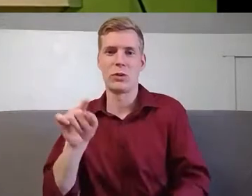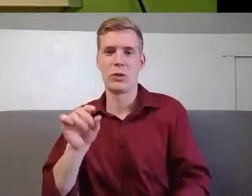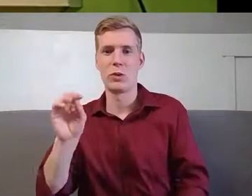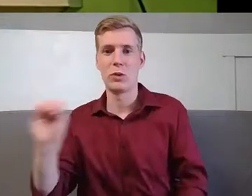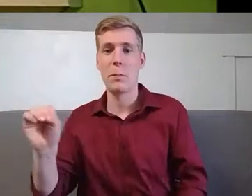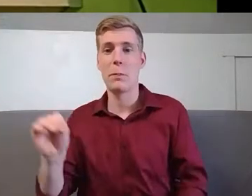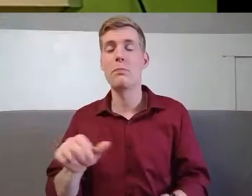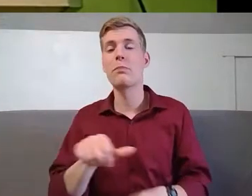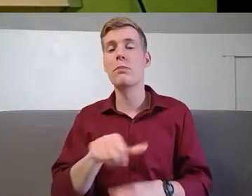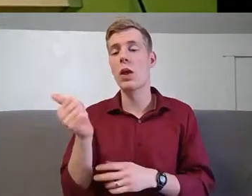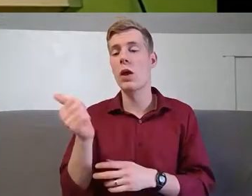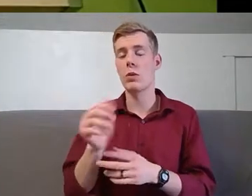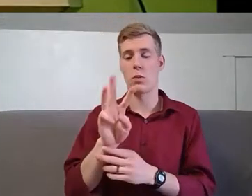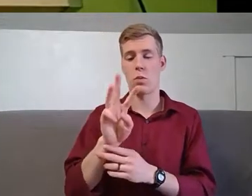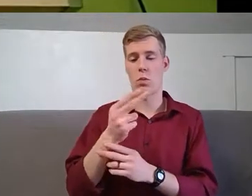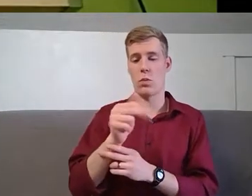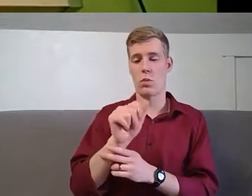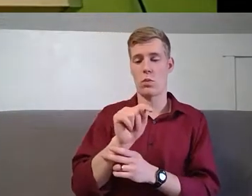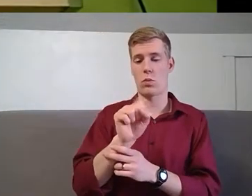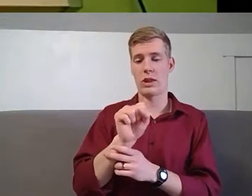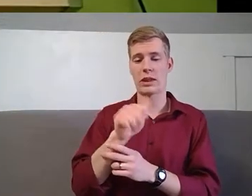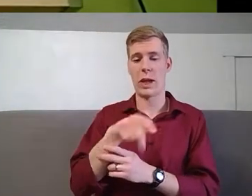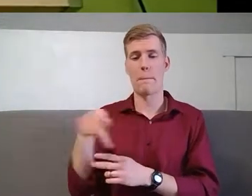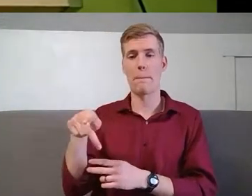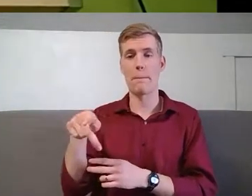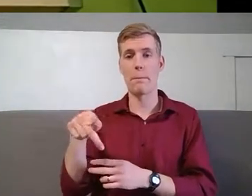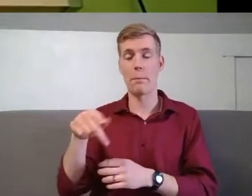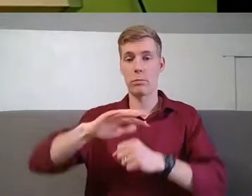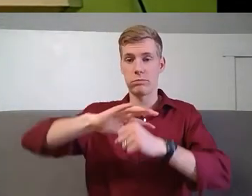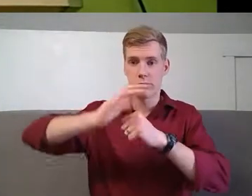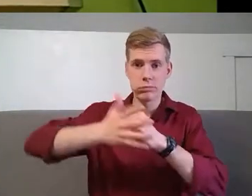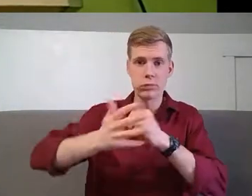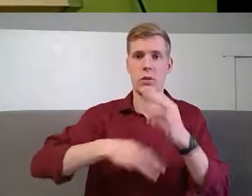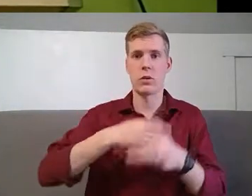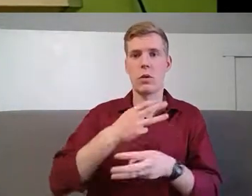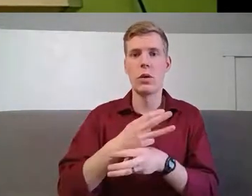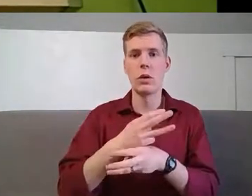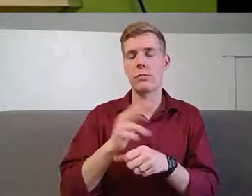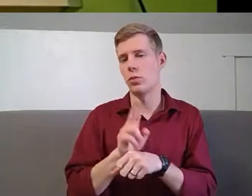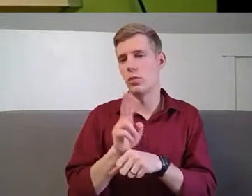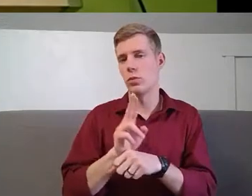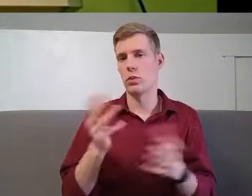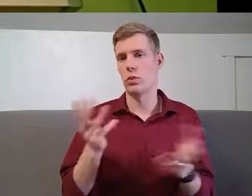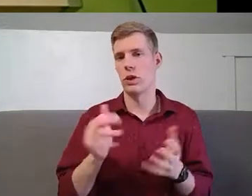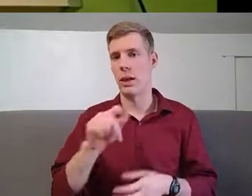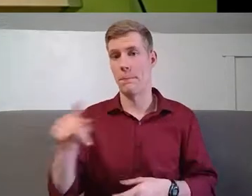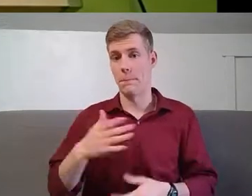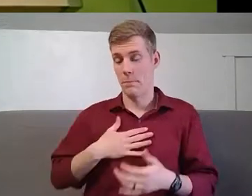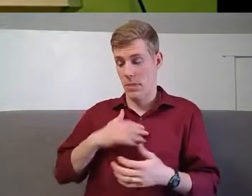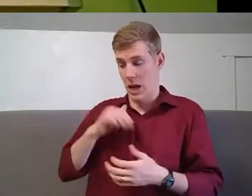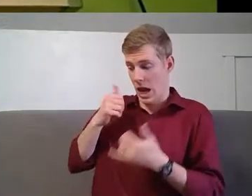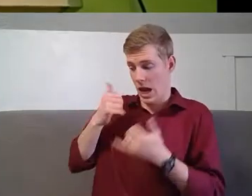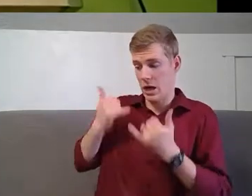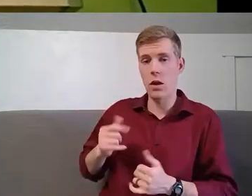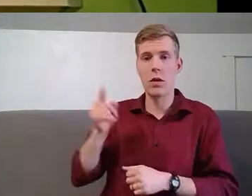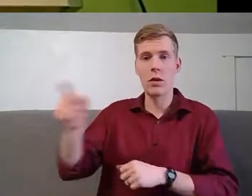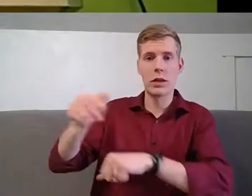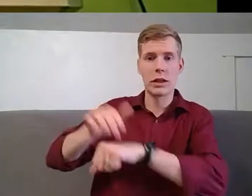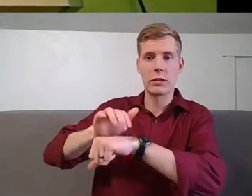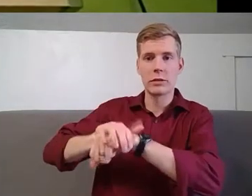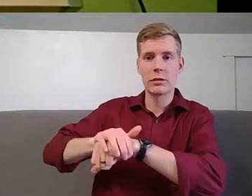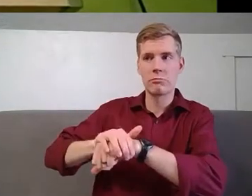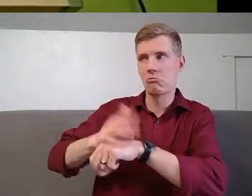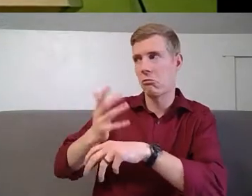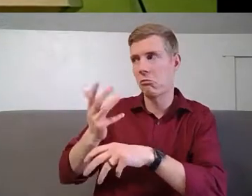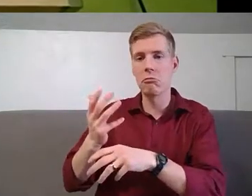is WhatsApp. A lot of people globally actually use WhatsApp. Like my aunt in England uses WhatsApp. So it's a